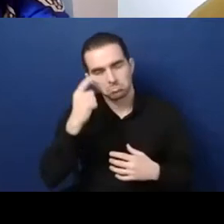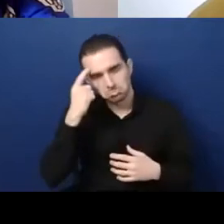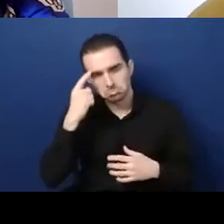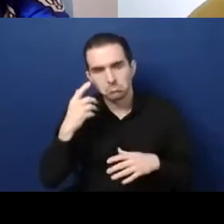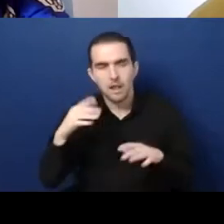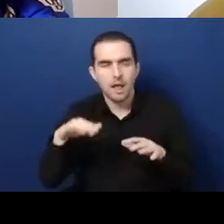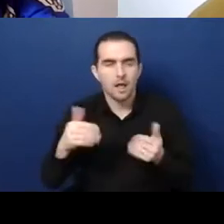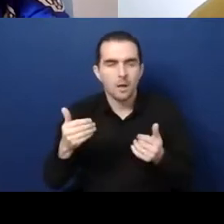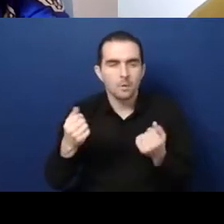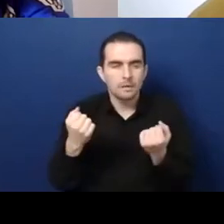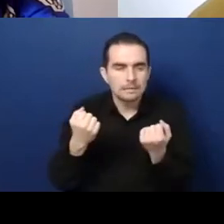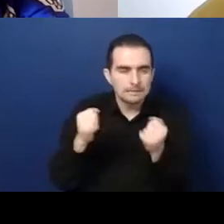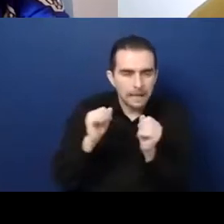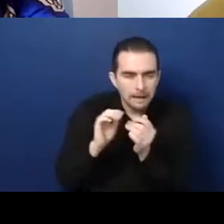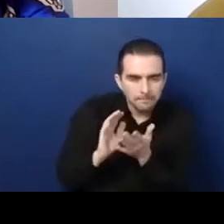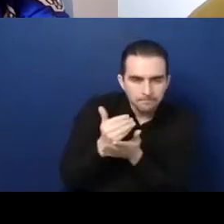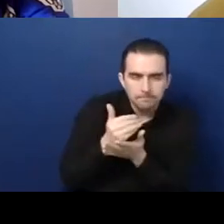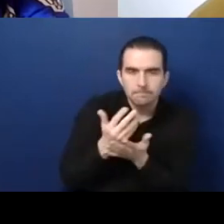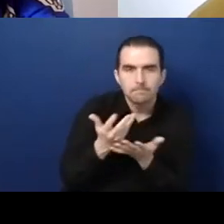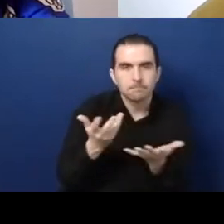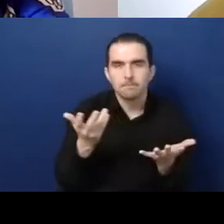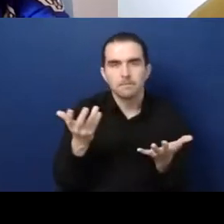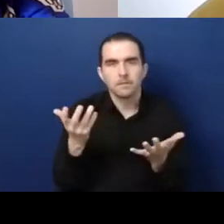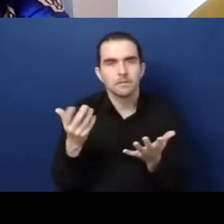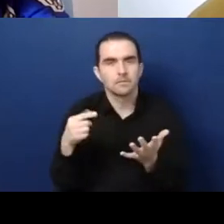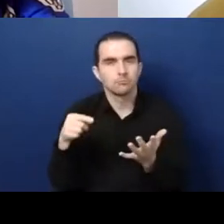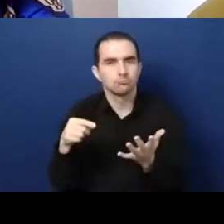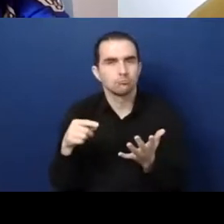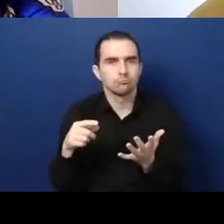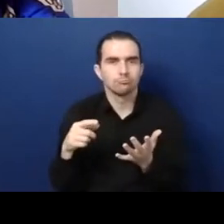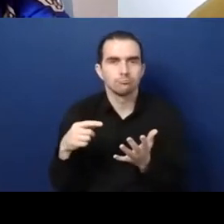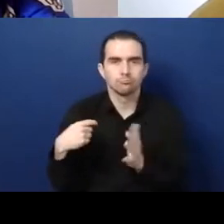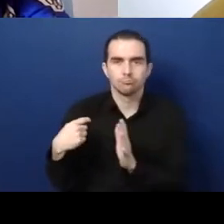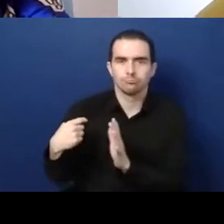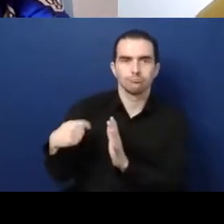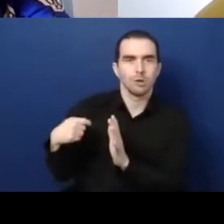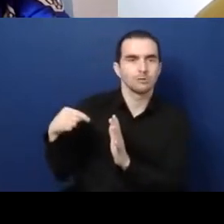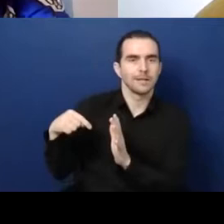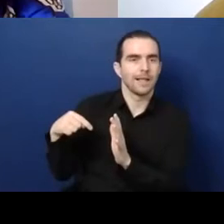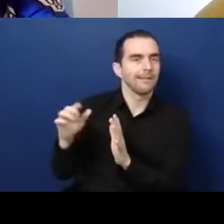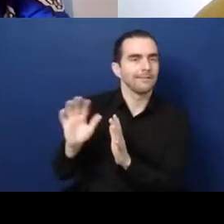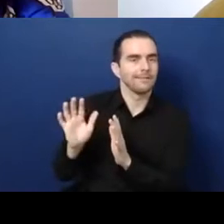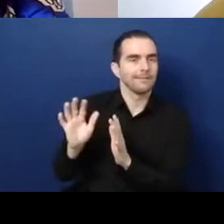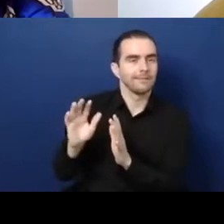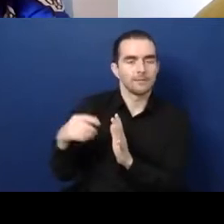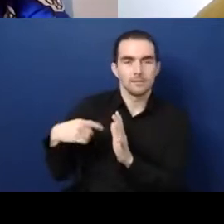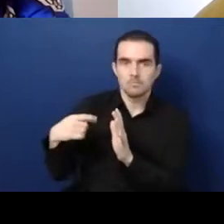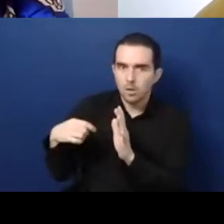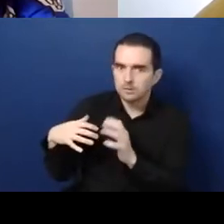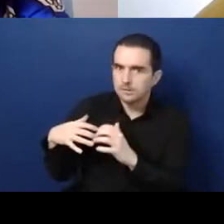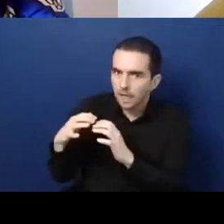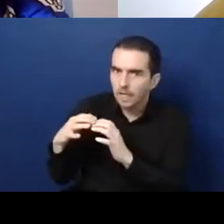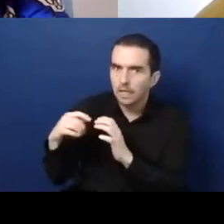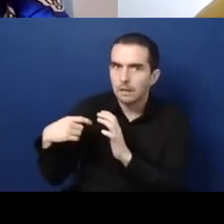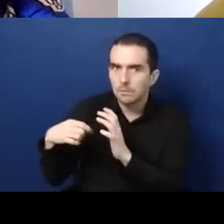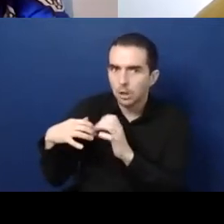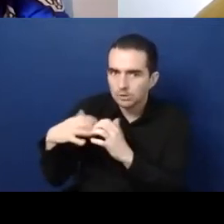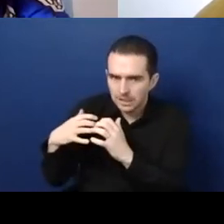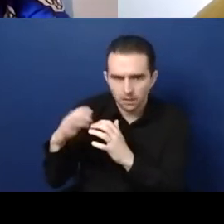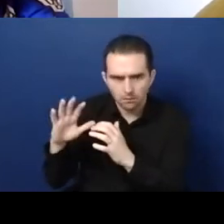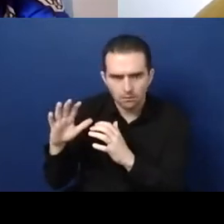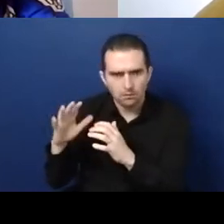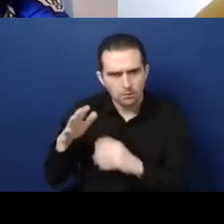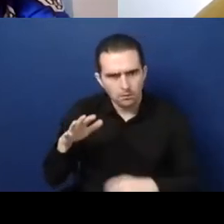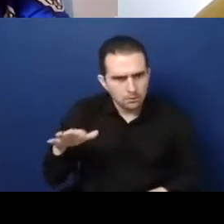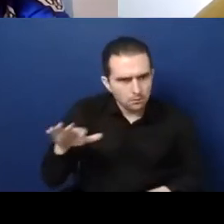programs, hence not requiring extra budget, but being a part of the